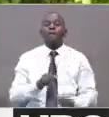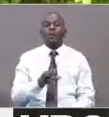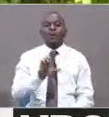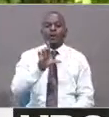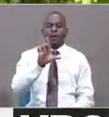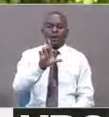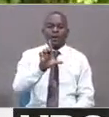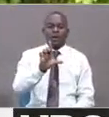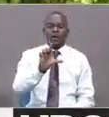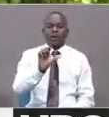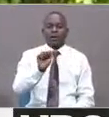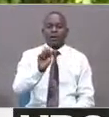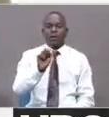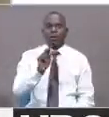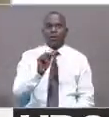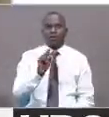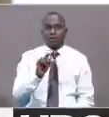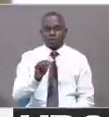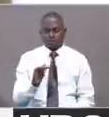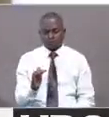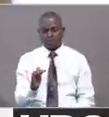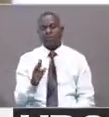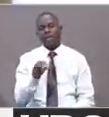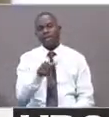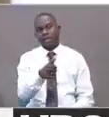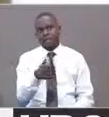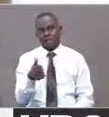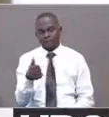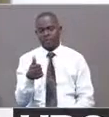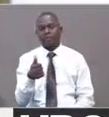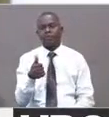one, Brother Amiens.